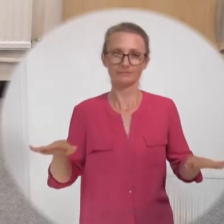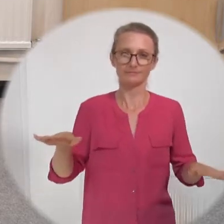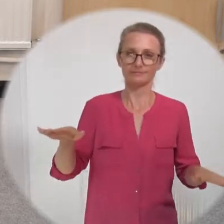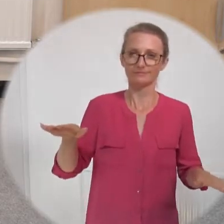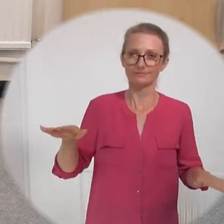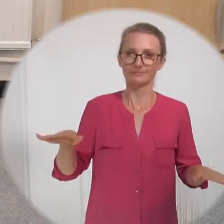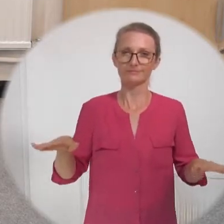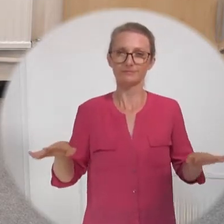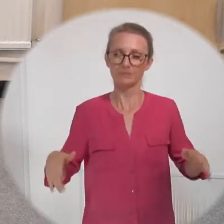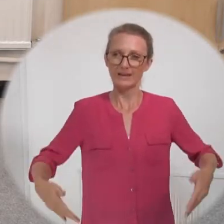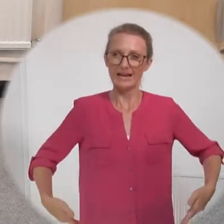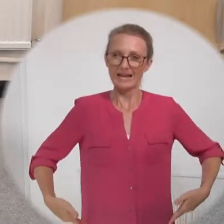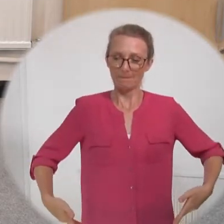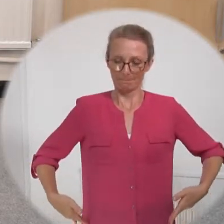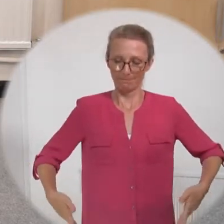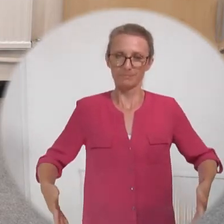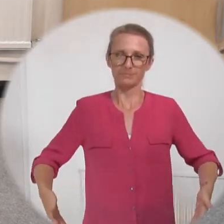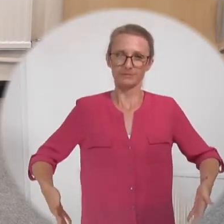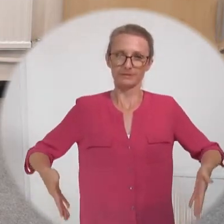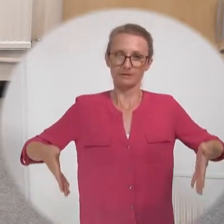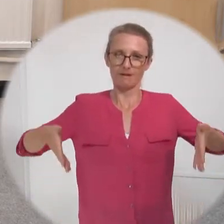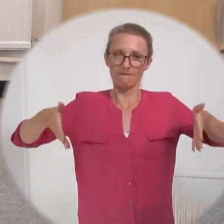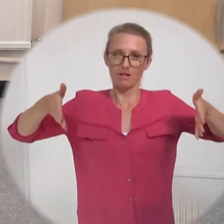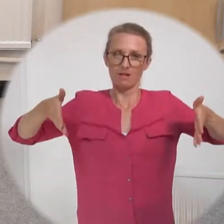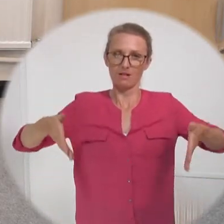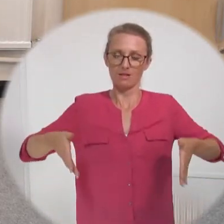Keep your hips level and sink them.